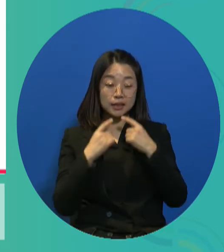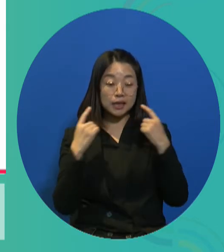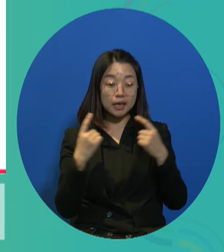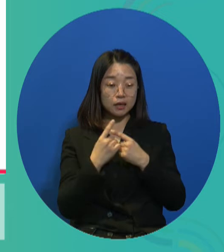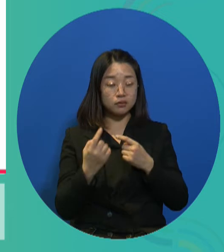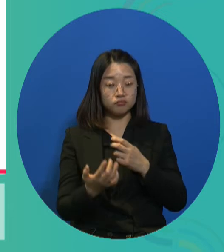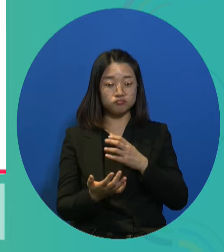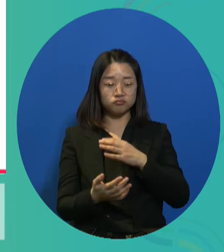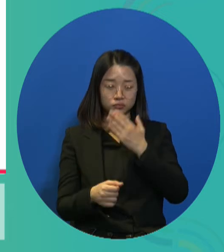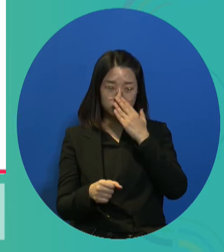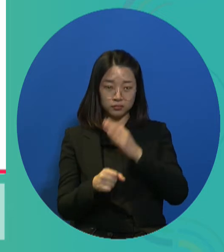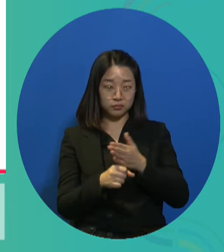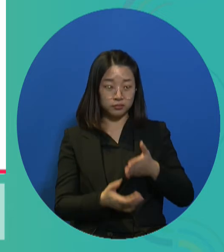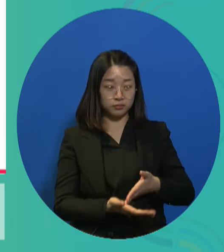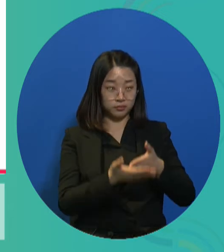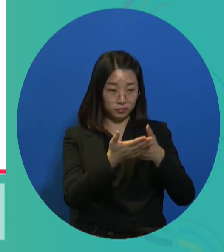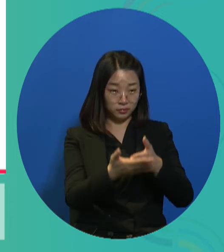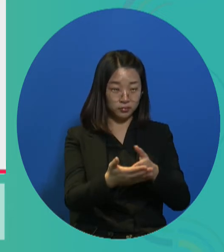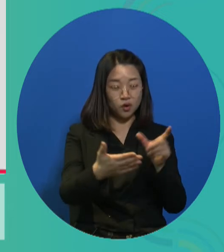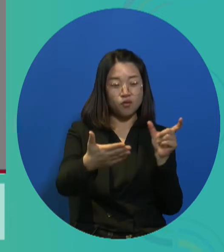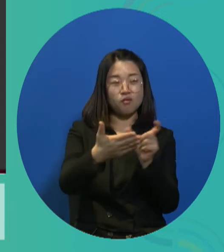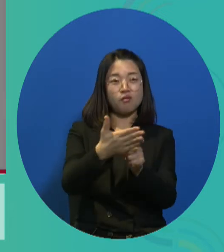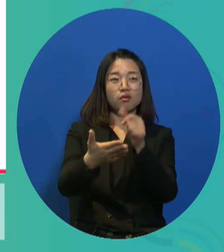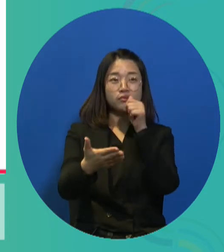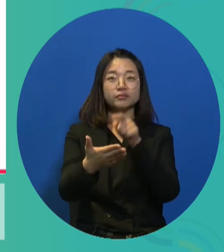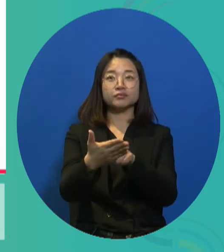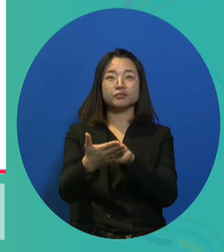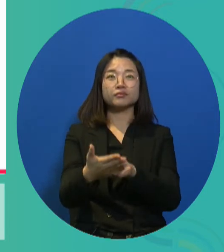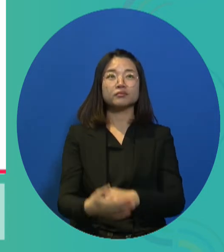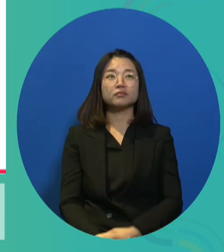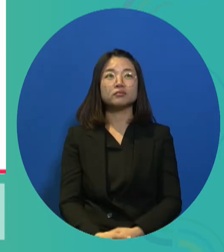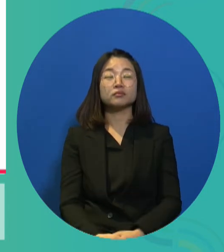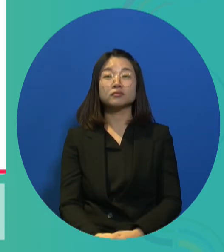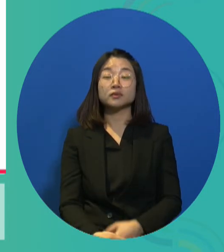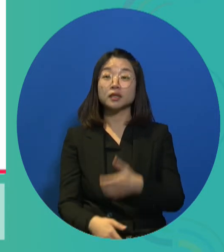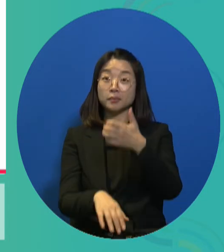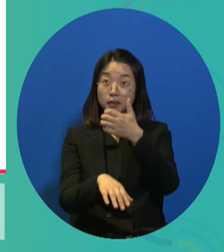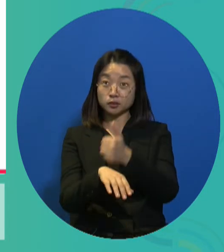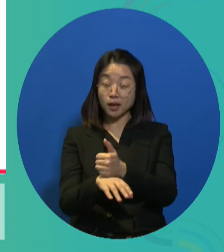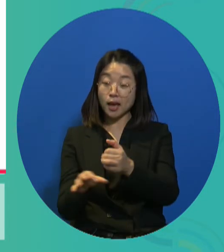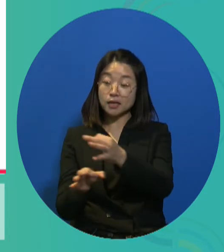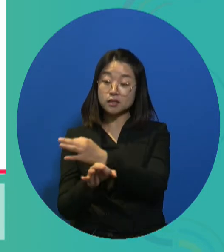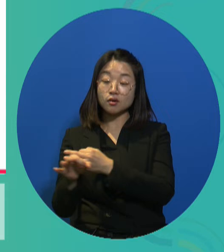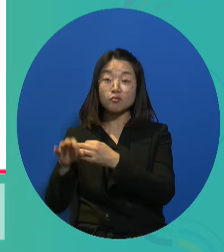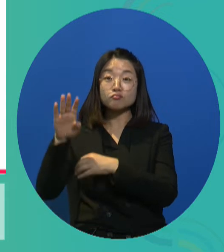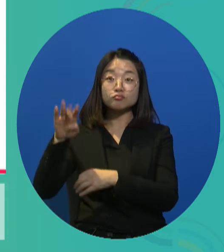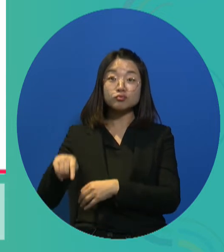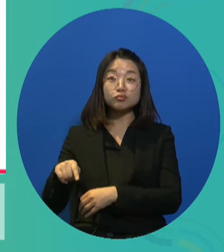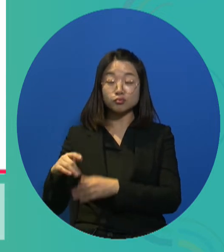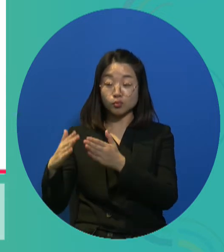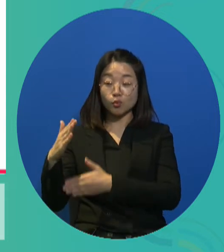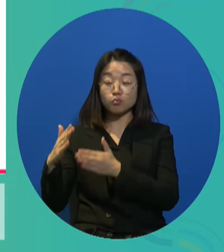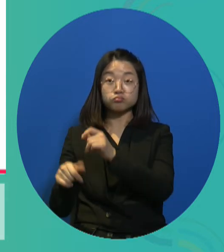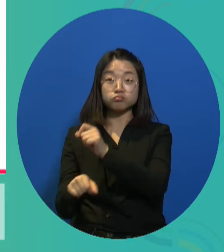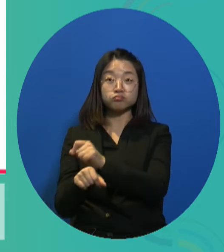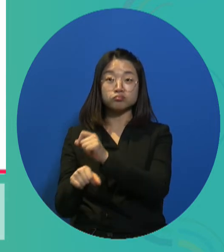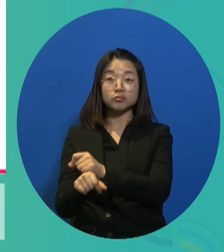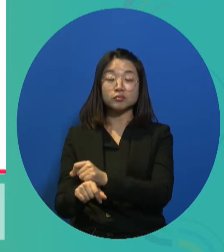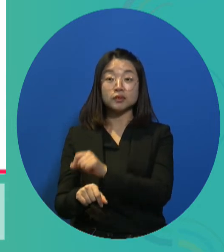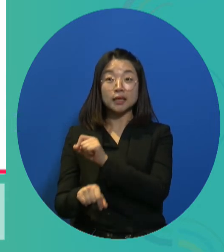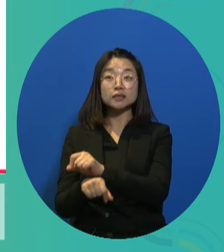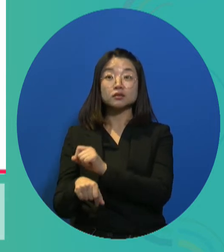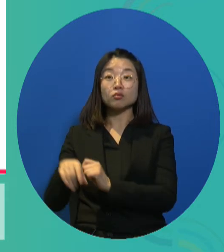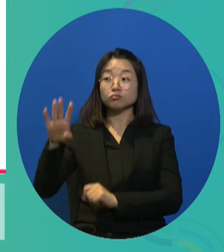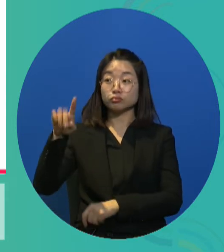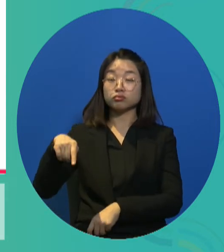in the court official gazette, such findings have been announced. And finally, I'd like to discuss the